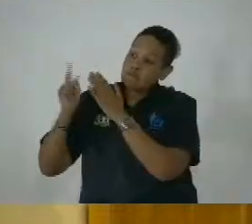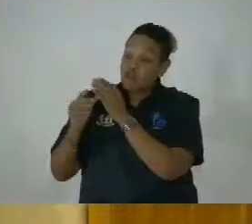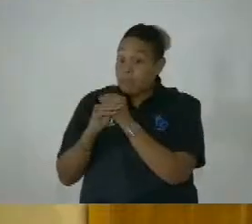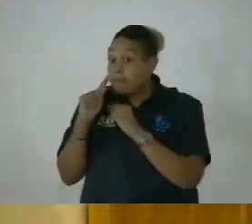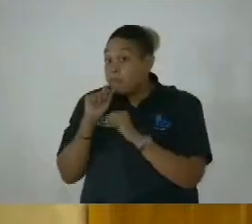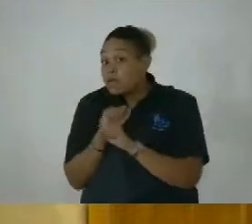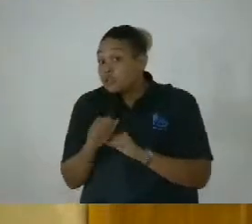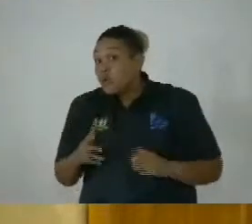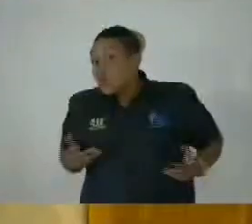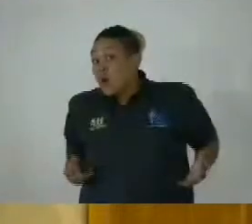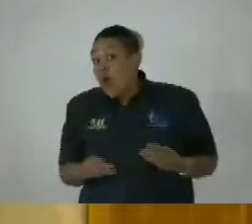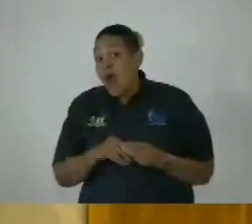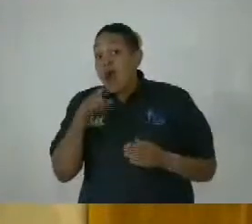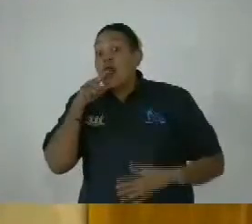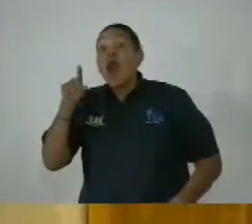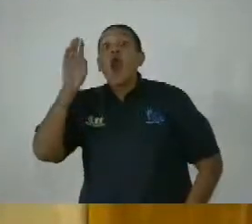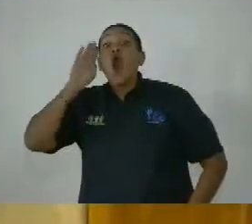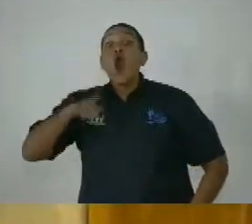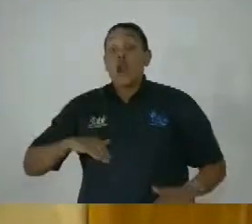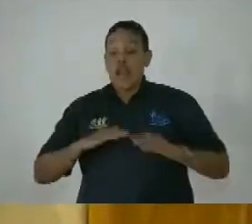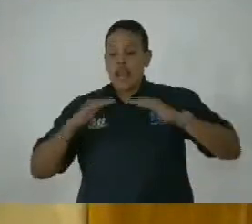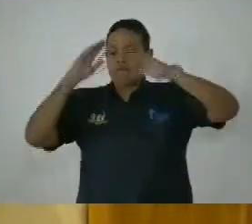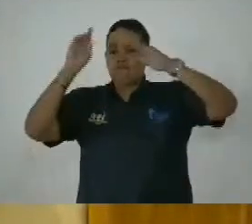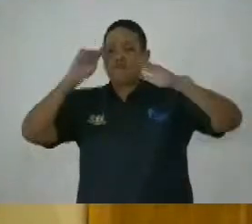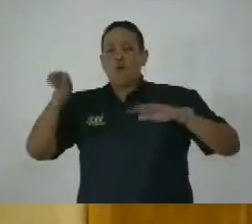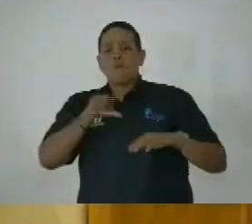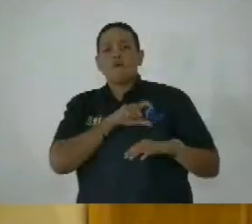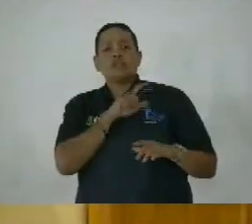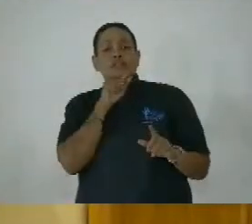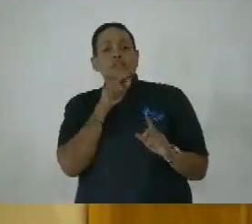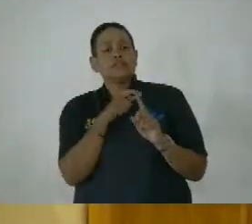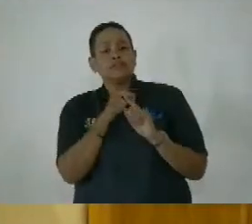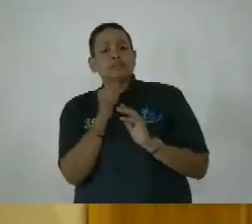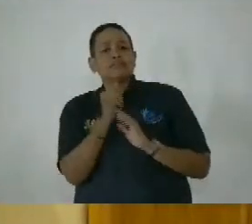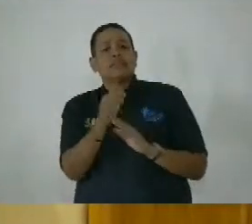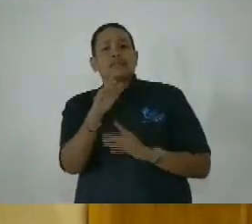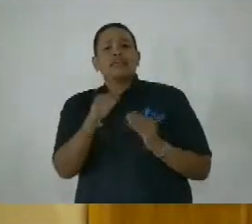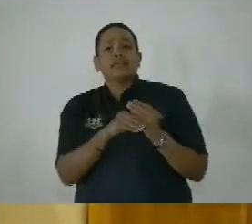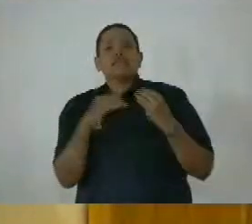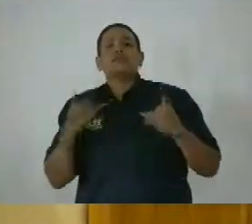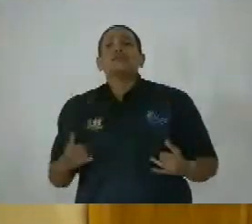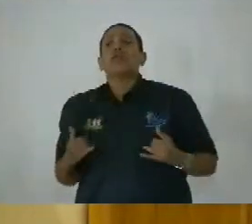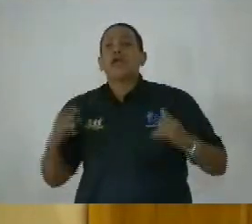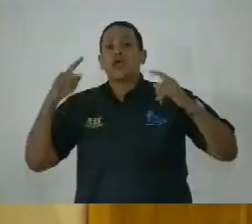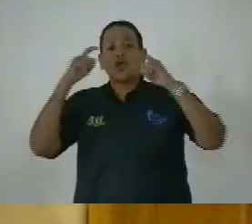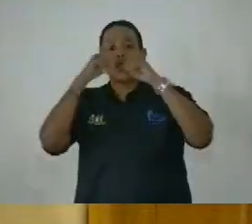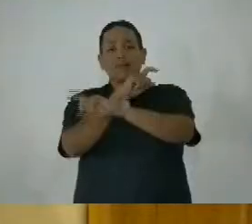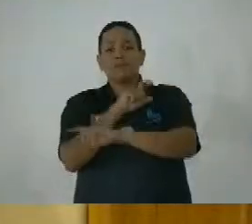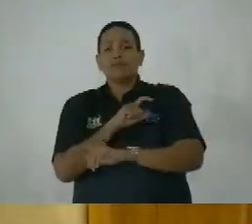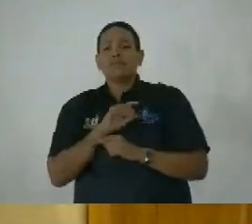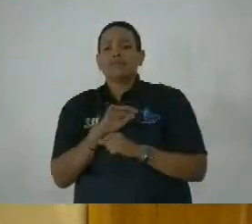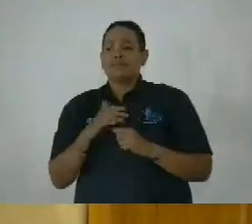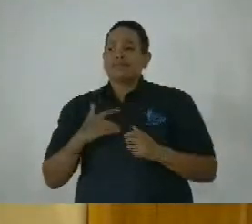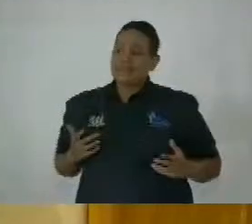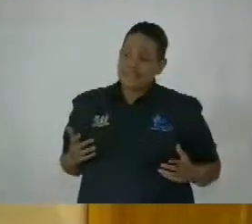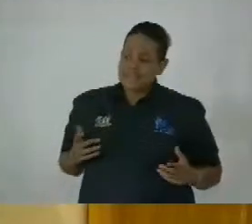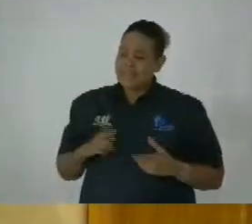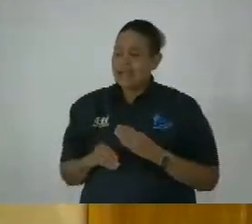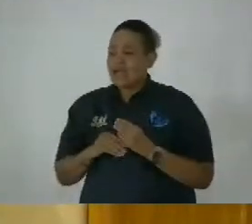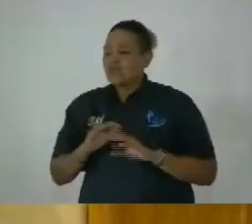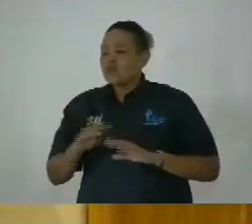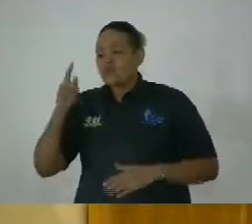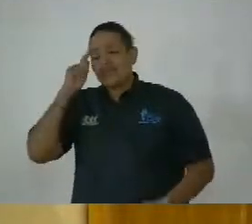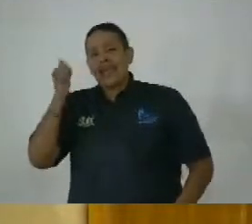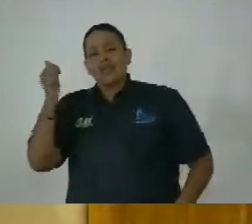ensure that officers at every level are equipped to lead effectively in today's complex policing environment. I don't think anybody